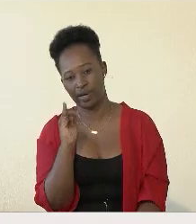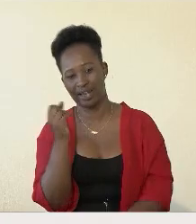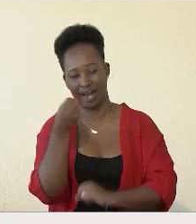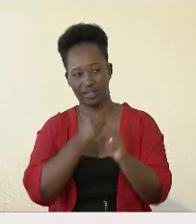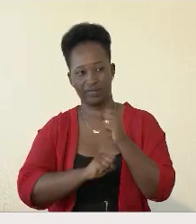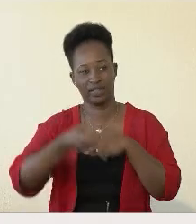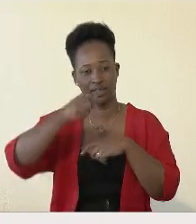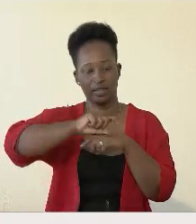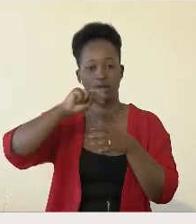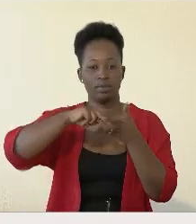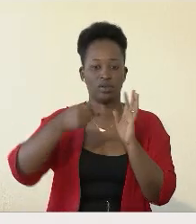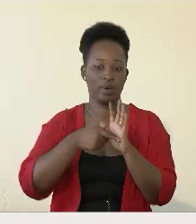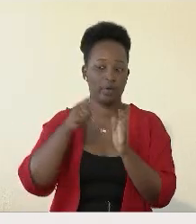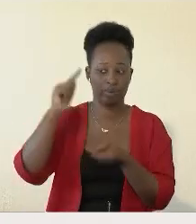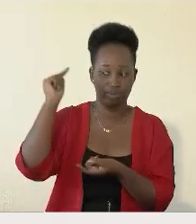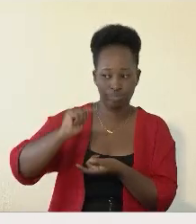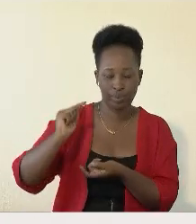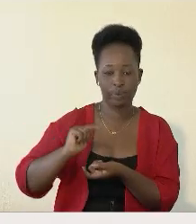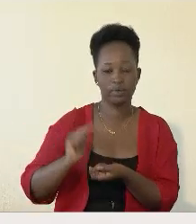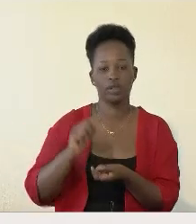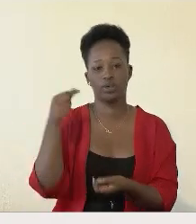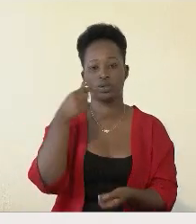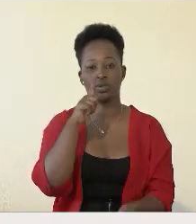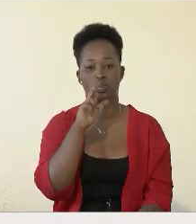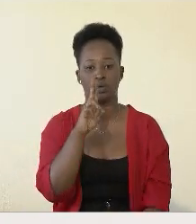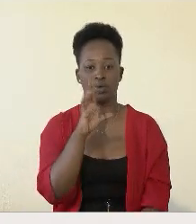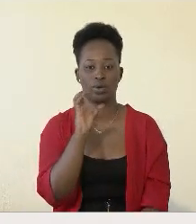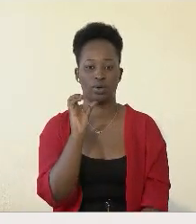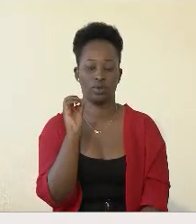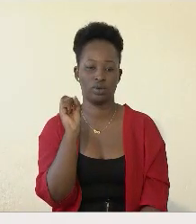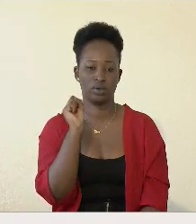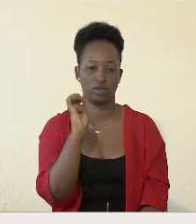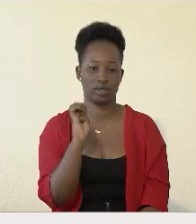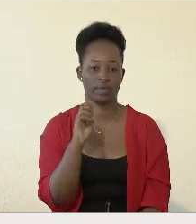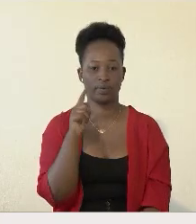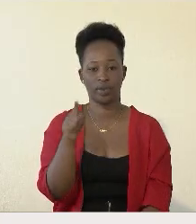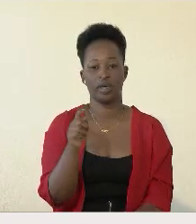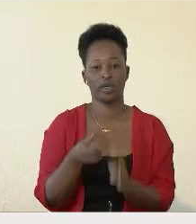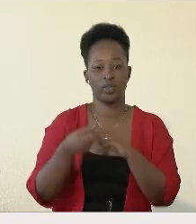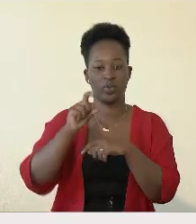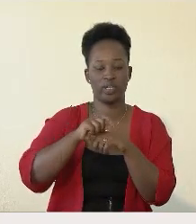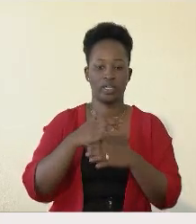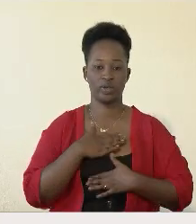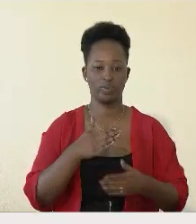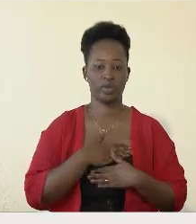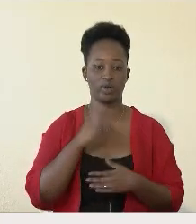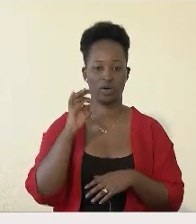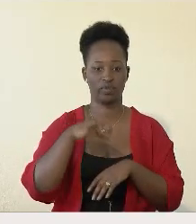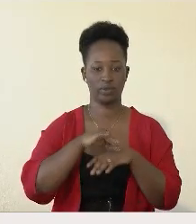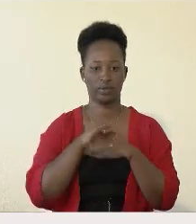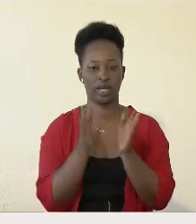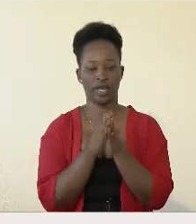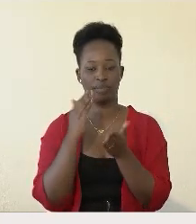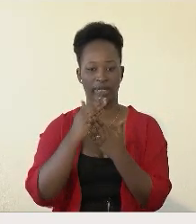level will just be lowered down. And it also increases the respiration in tissues to break down the excessive glucose to carbon